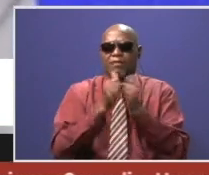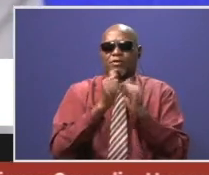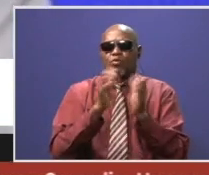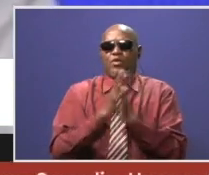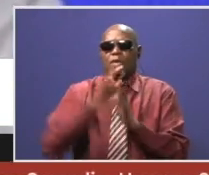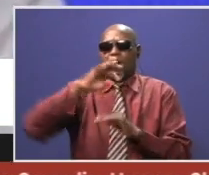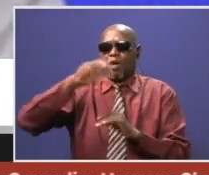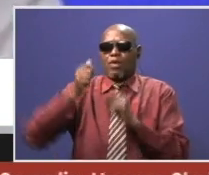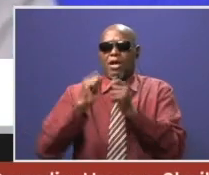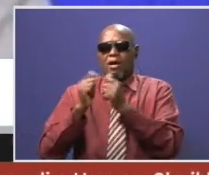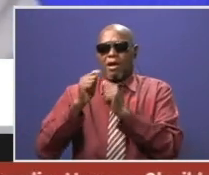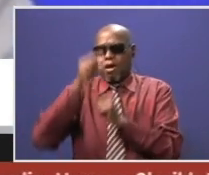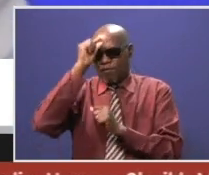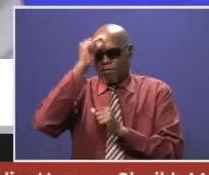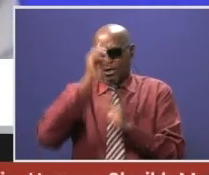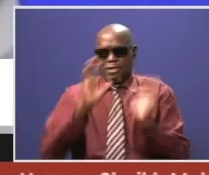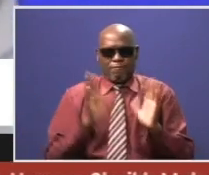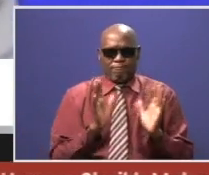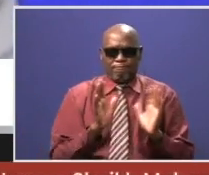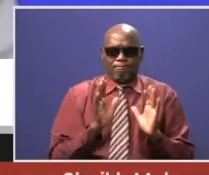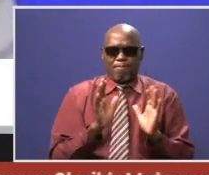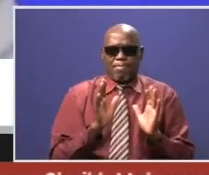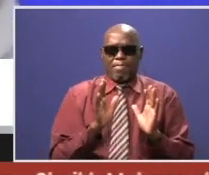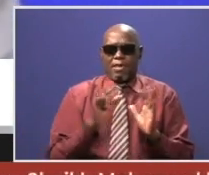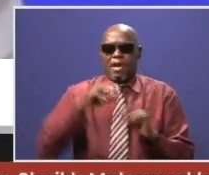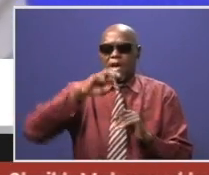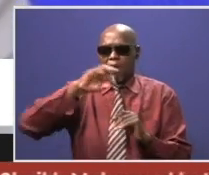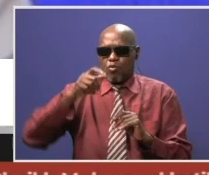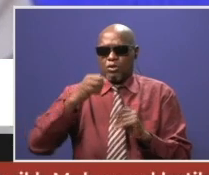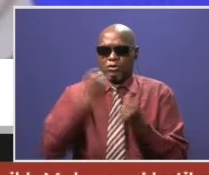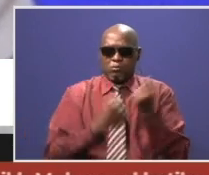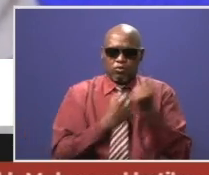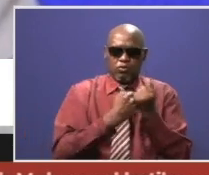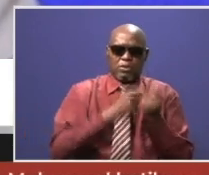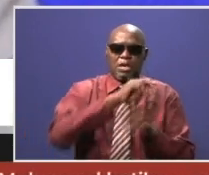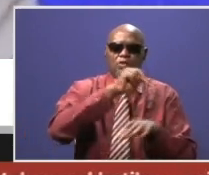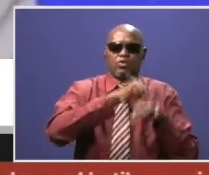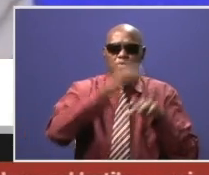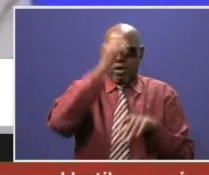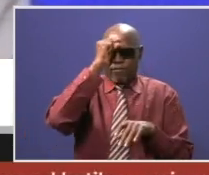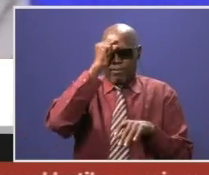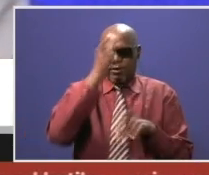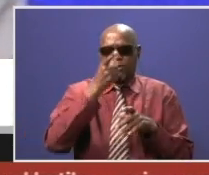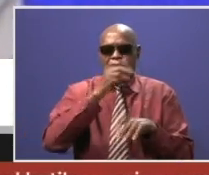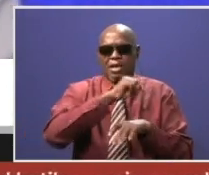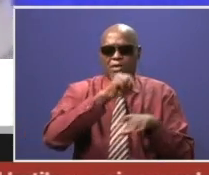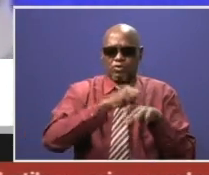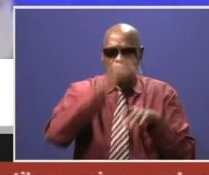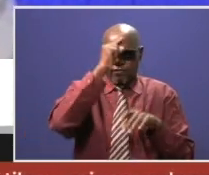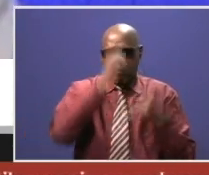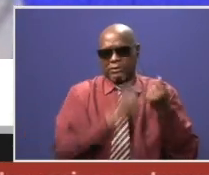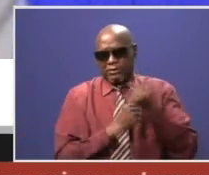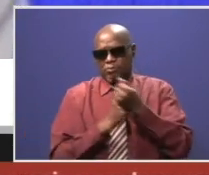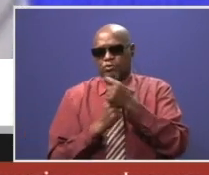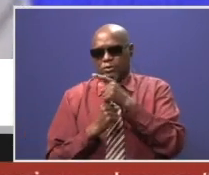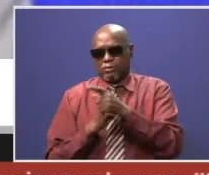government. The county government complement the national government, and therefore the national government needs to support the county